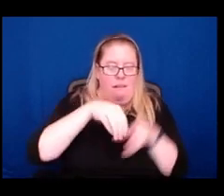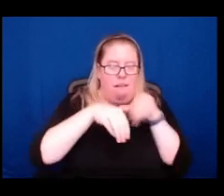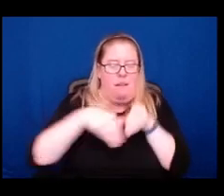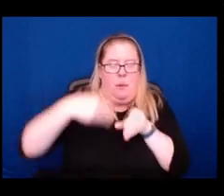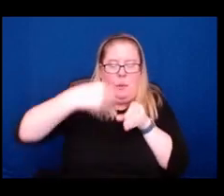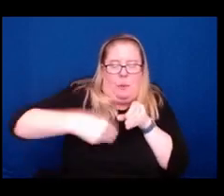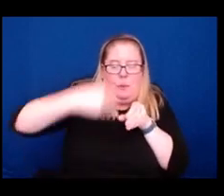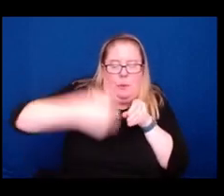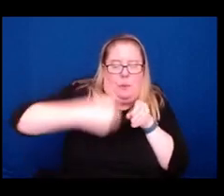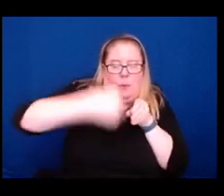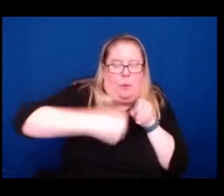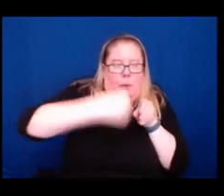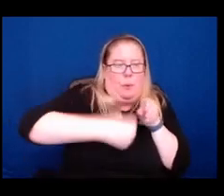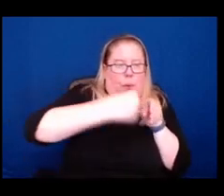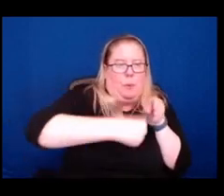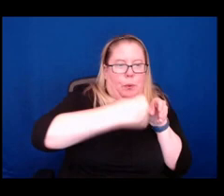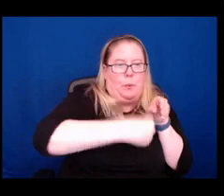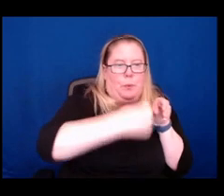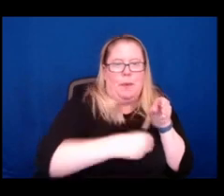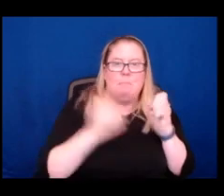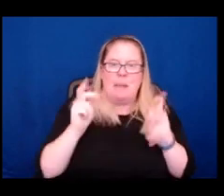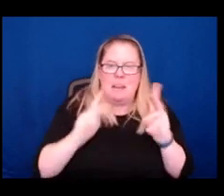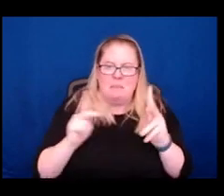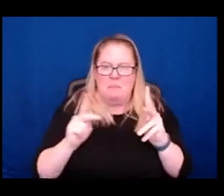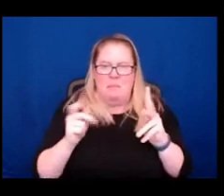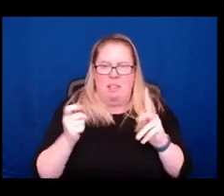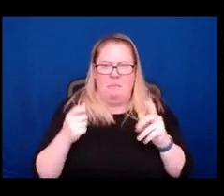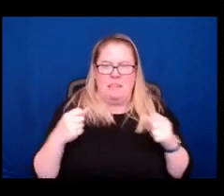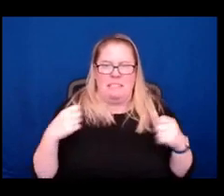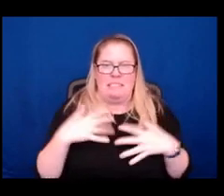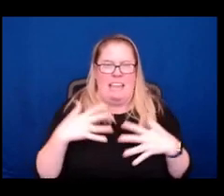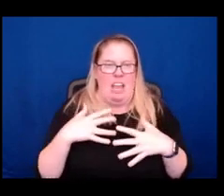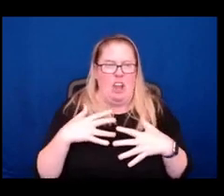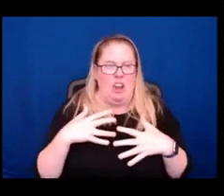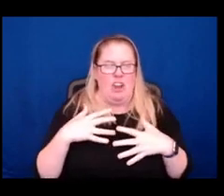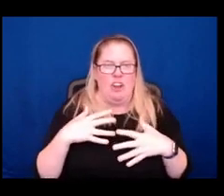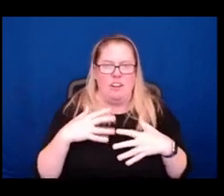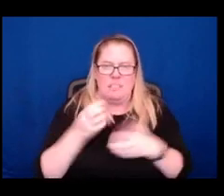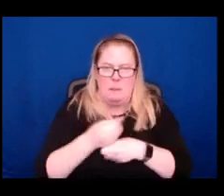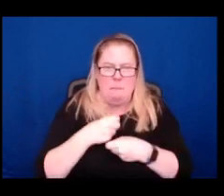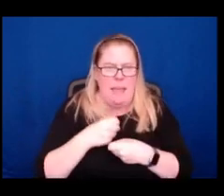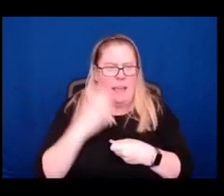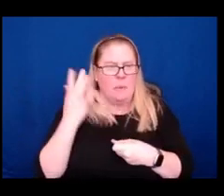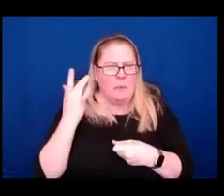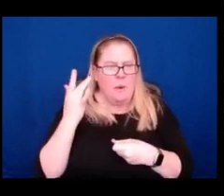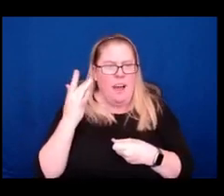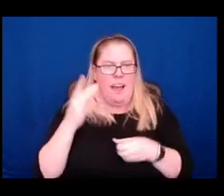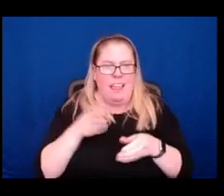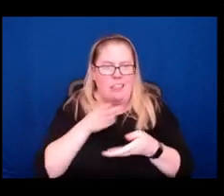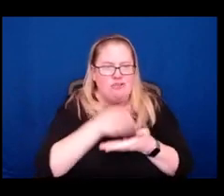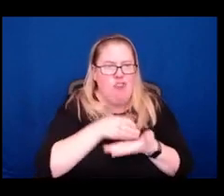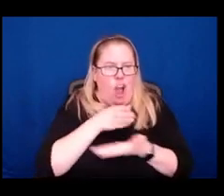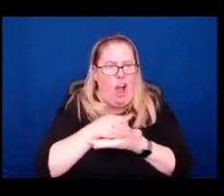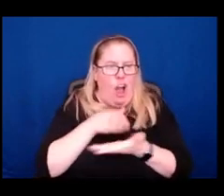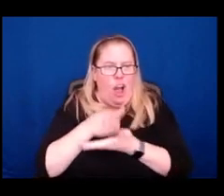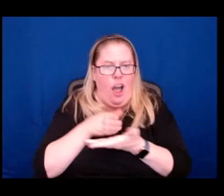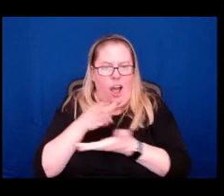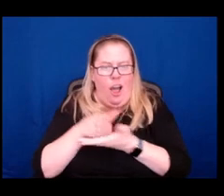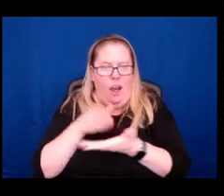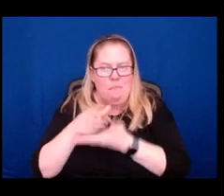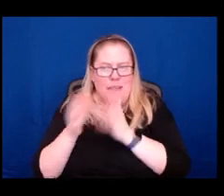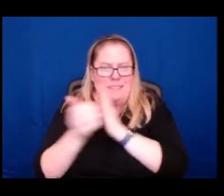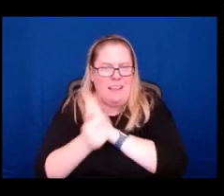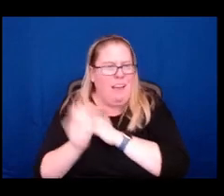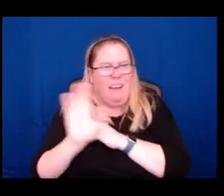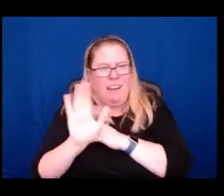I know a lot of people are intimidated to make some of these dishes because of their chopping skills. And I would certainly suggest that any woman that's looking to take on